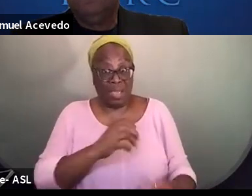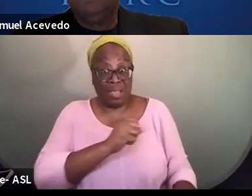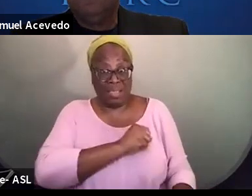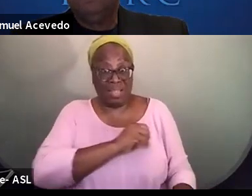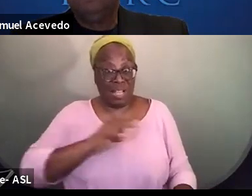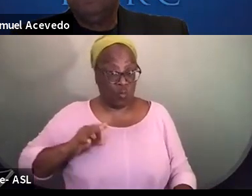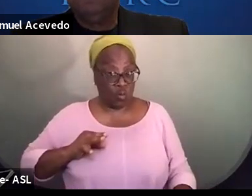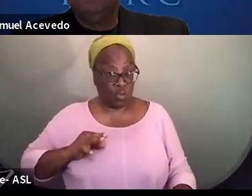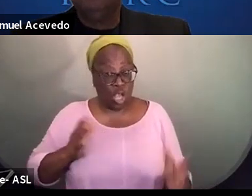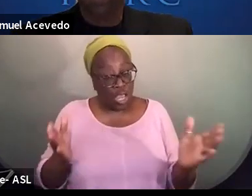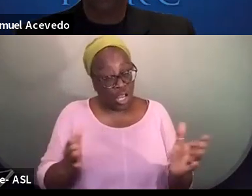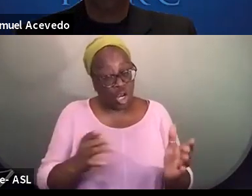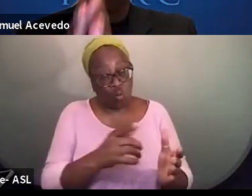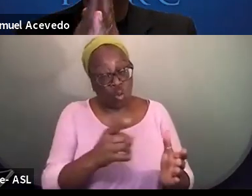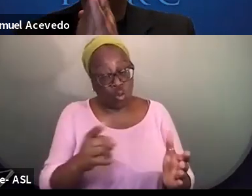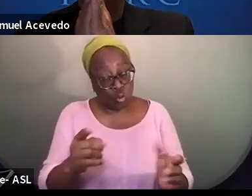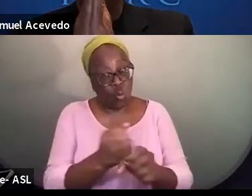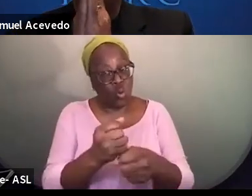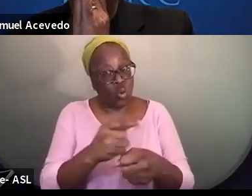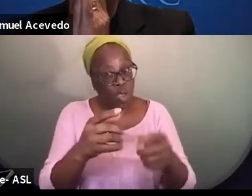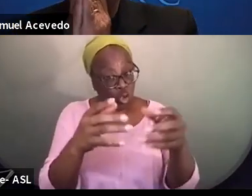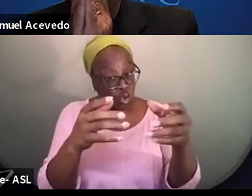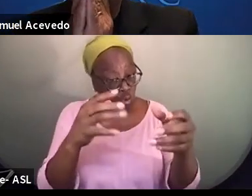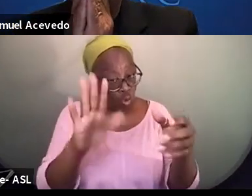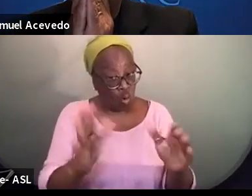complete its work and make its recommendation to the school committee by the end of